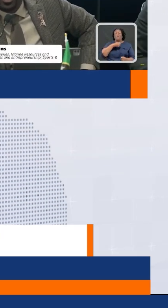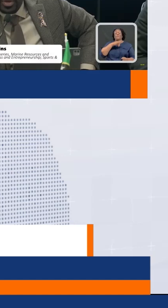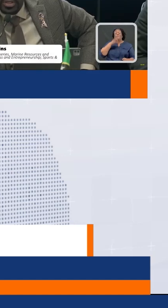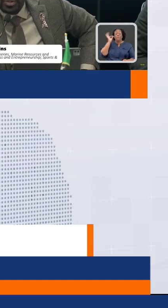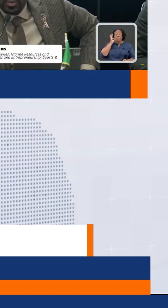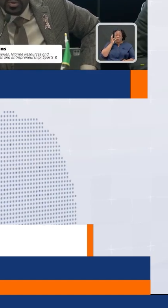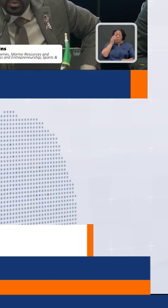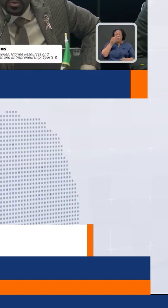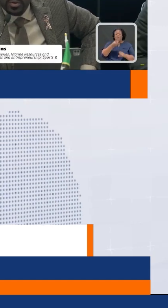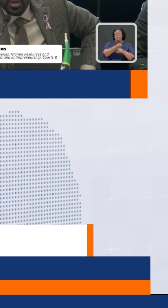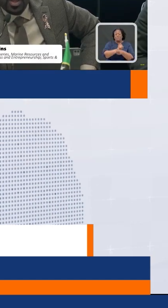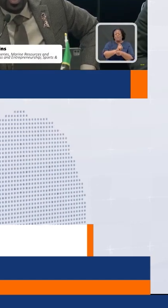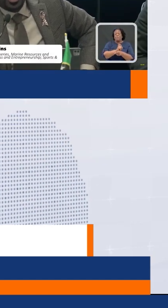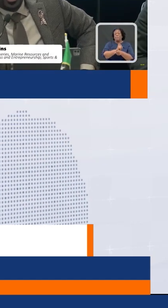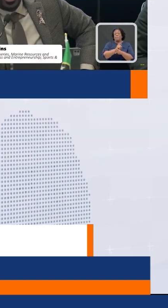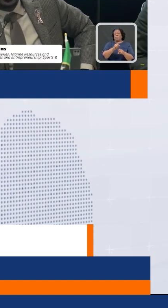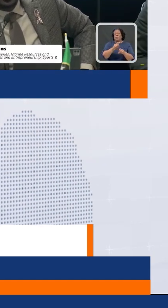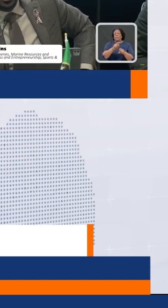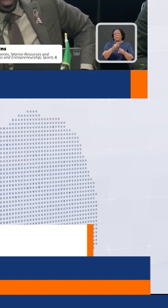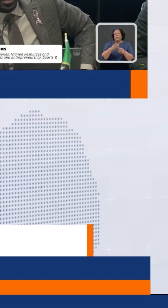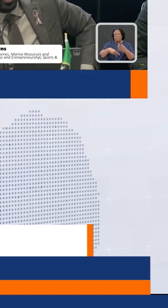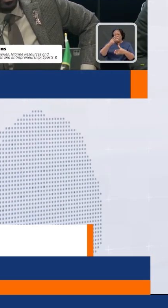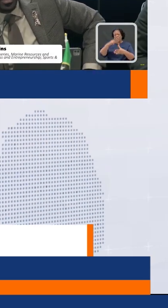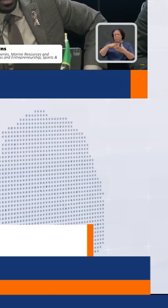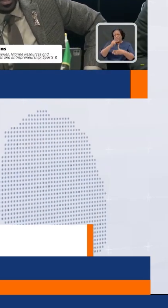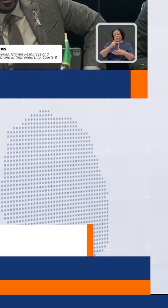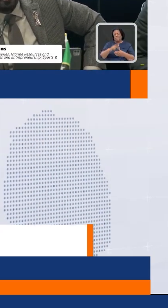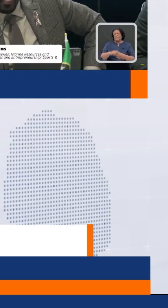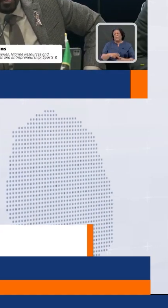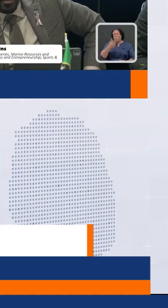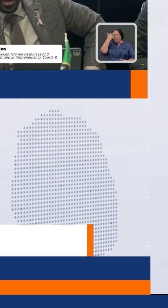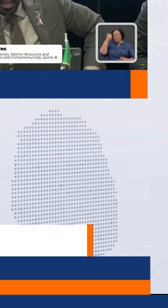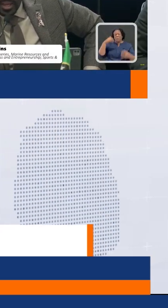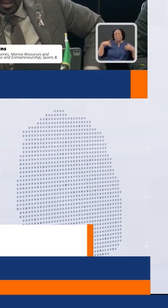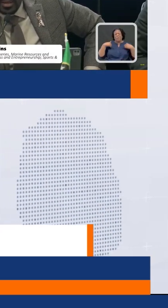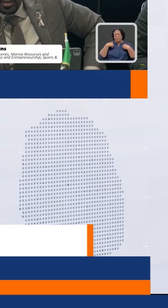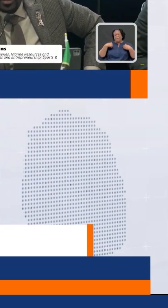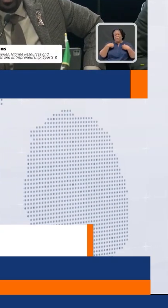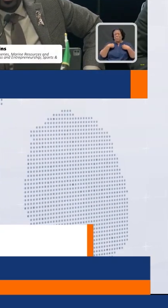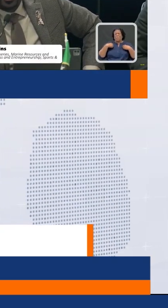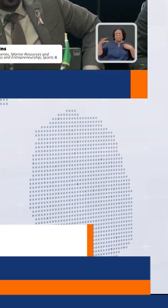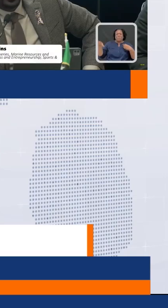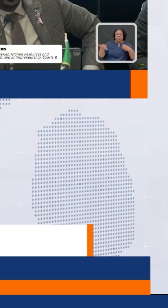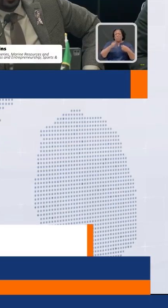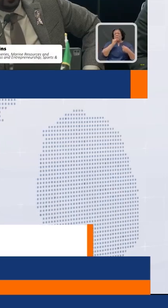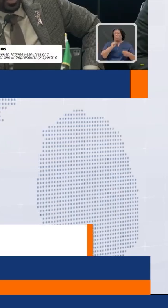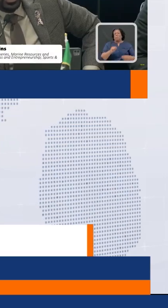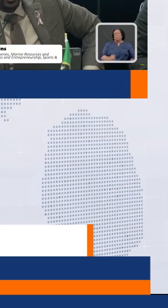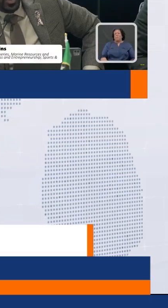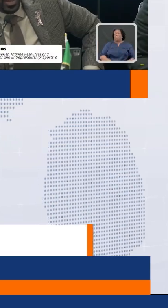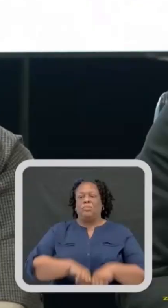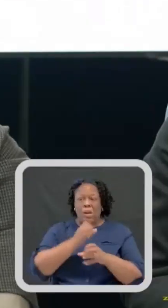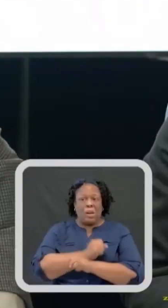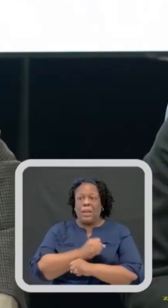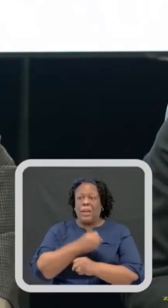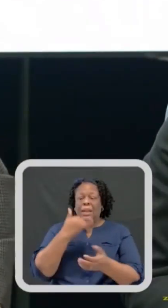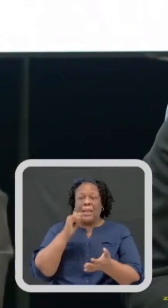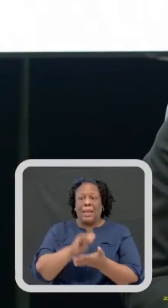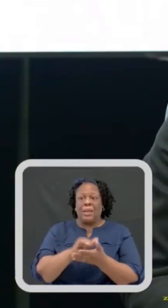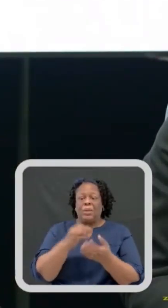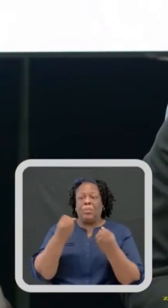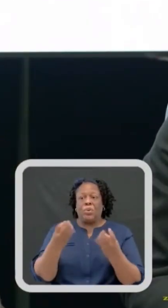of Agriculture, Honorable Samuel Duggins, during the Prime Minister's press conference with Cabinet Ministers on Thursday. I am